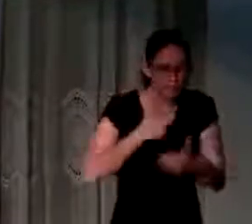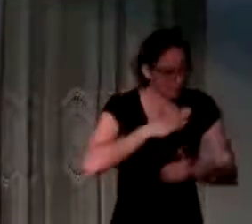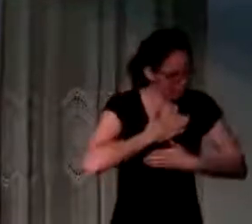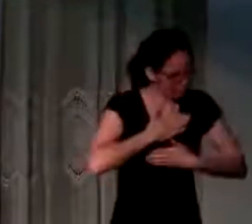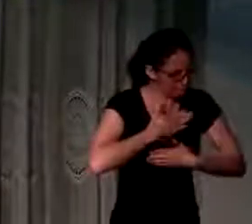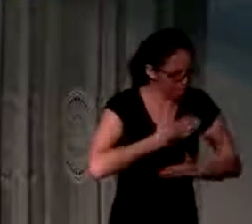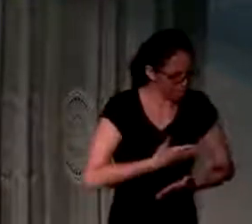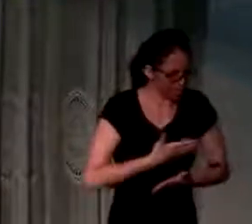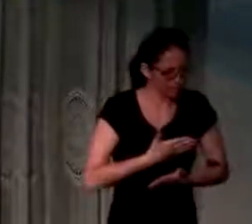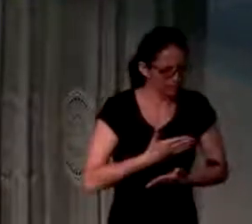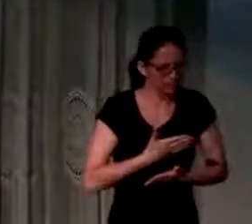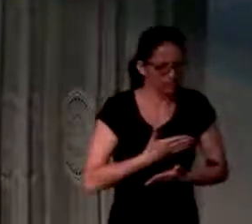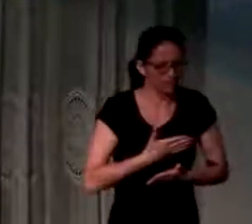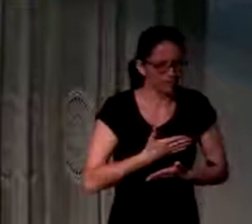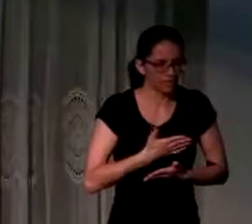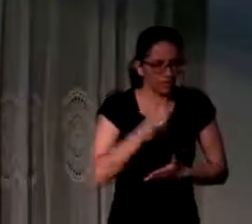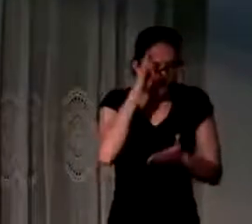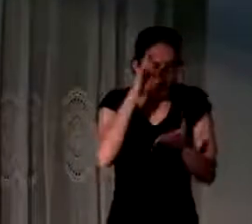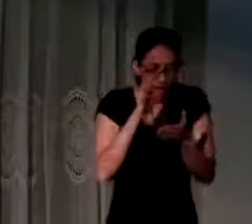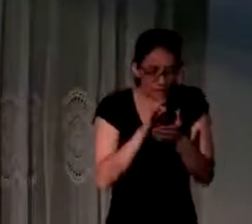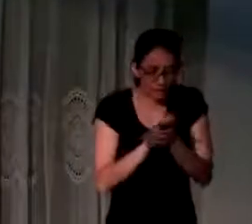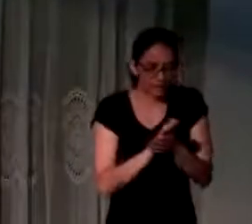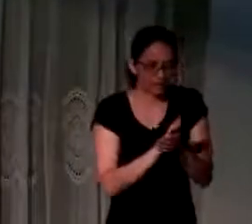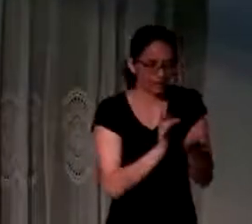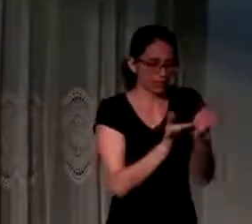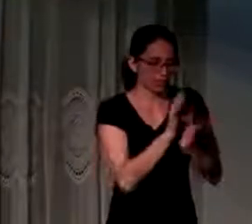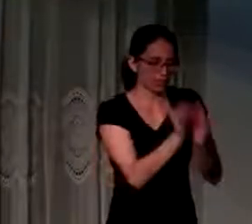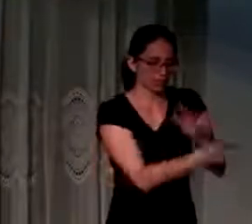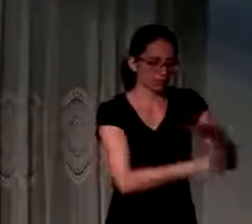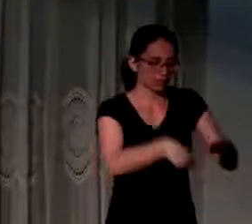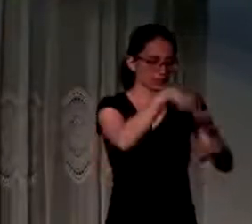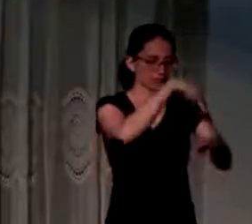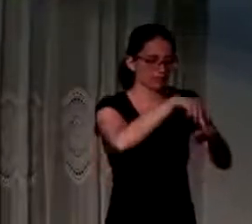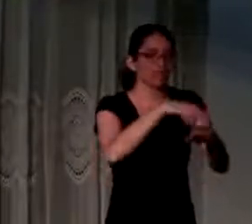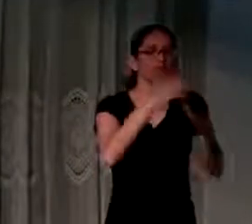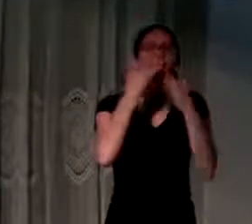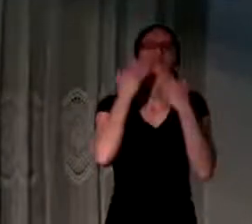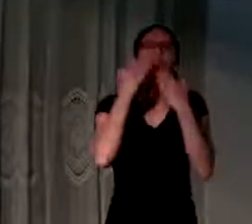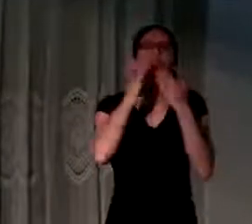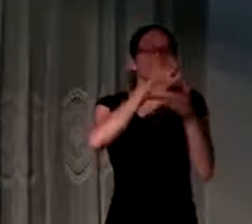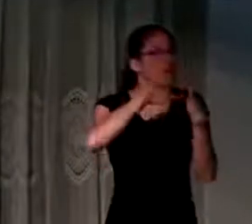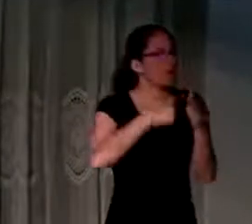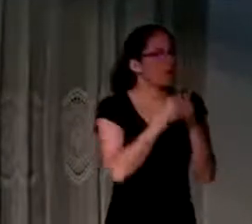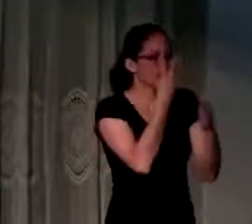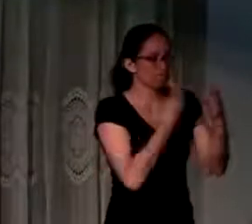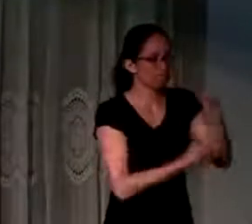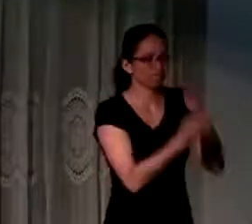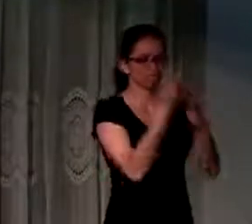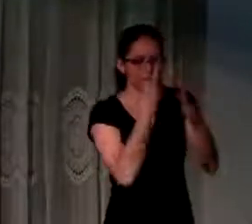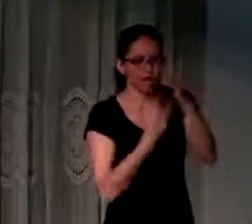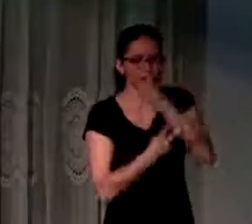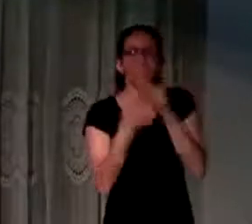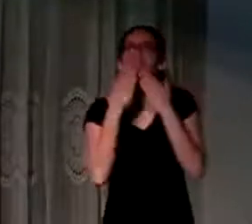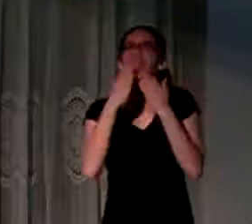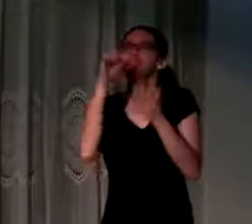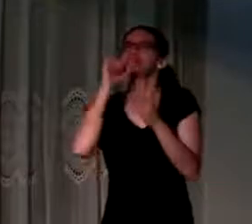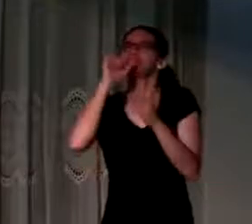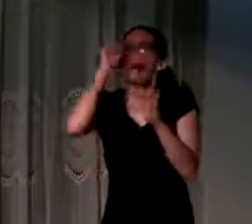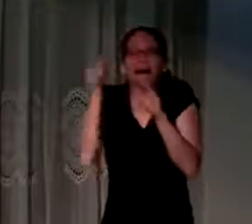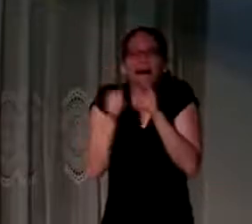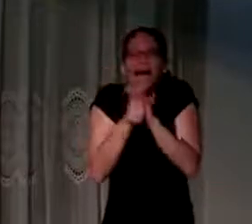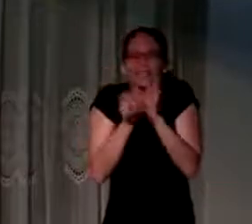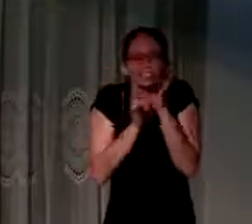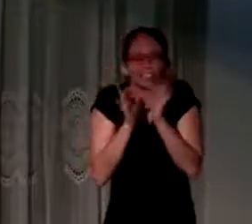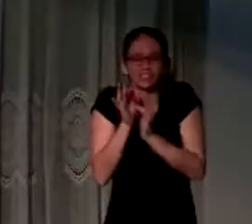resurrection because it's believable. Thank you for the prophecies. Thank you didn't do it in a corner. Thank you that you shook up the whole